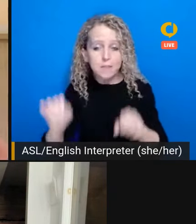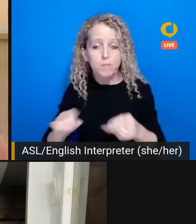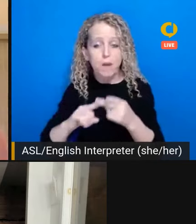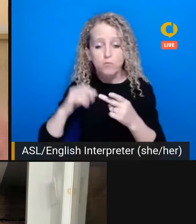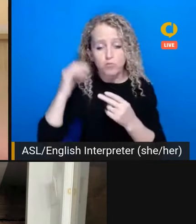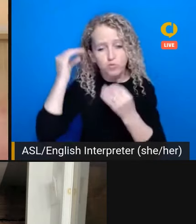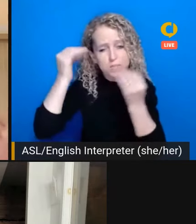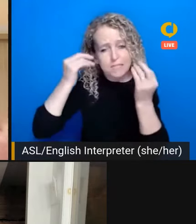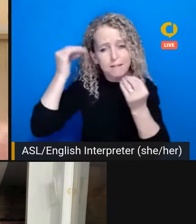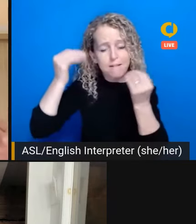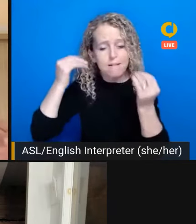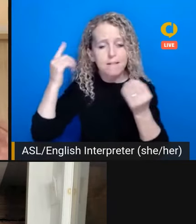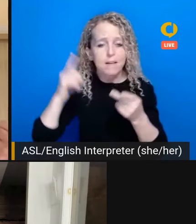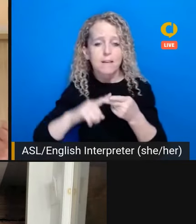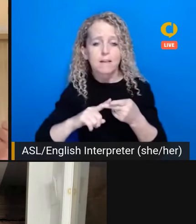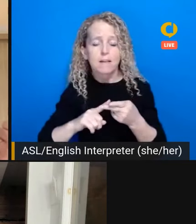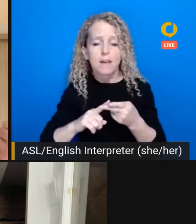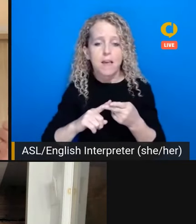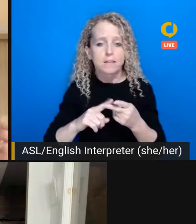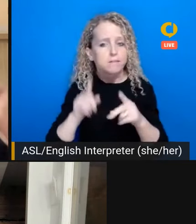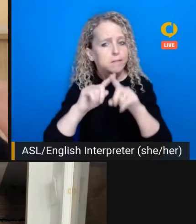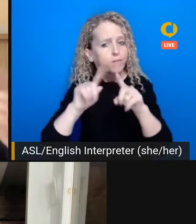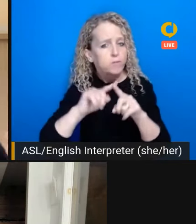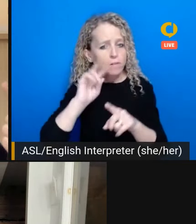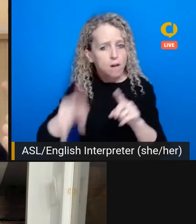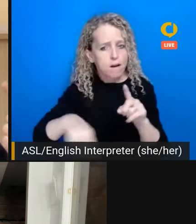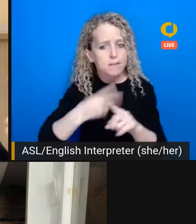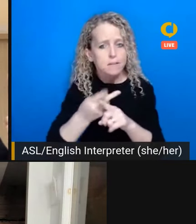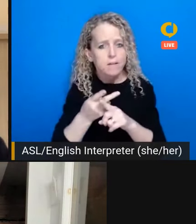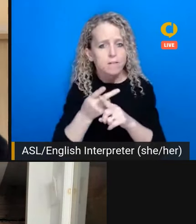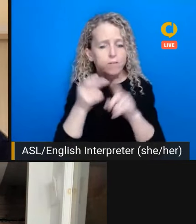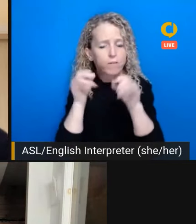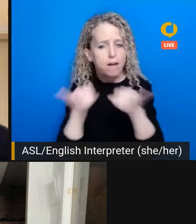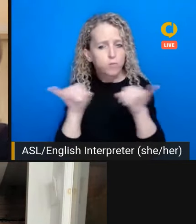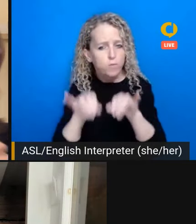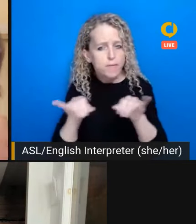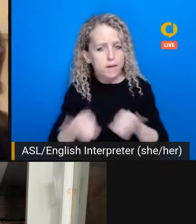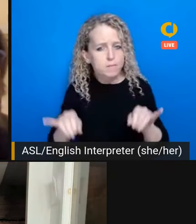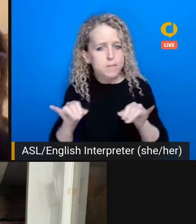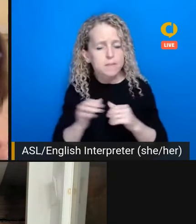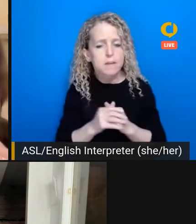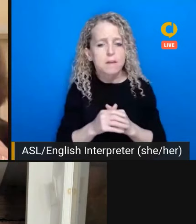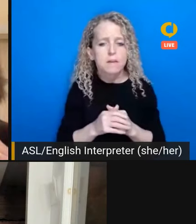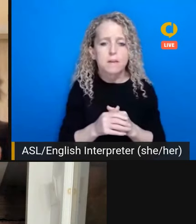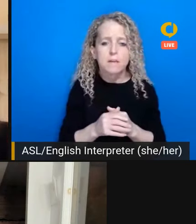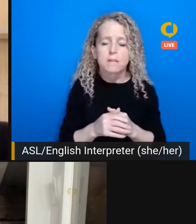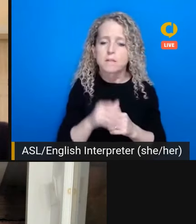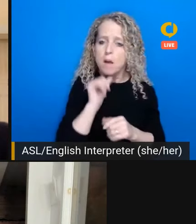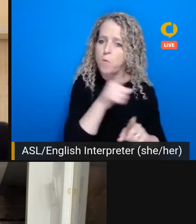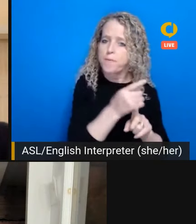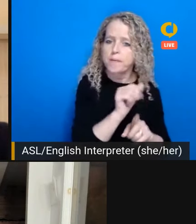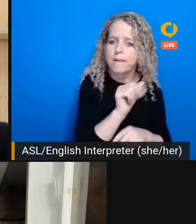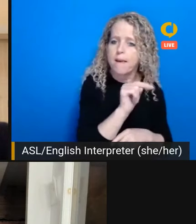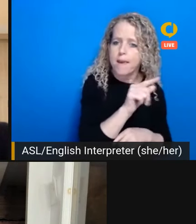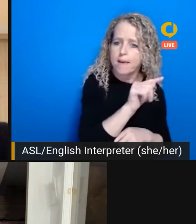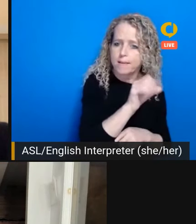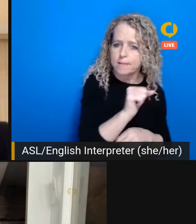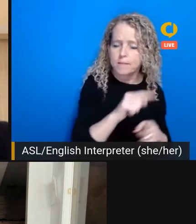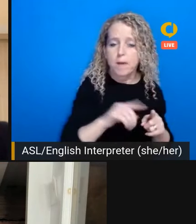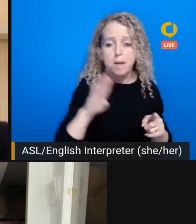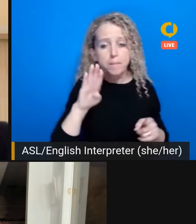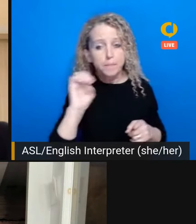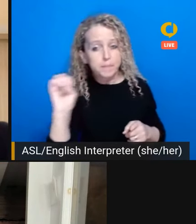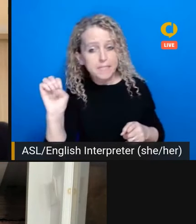algorithms. So not only ants that I'm familiar with, but also there are bee colonies, bee swarms, using them